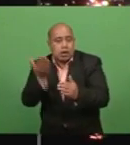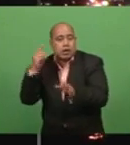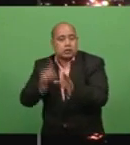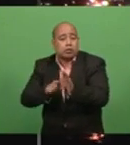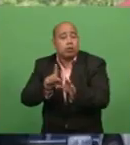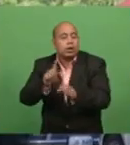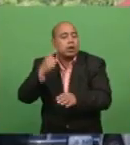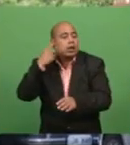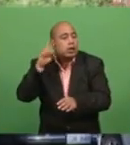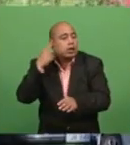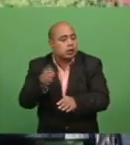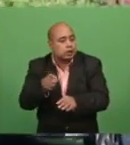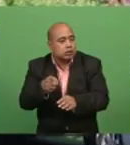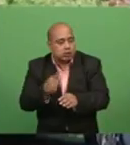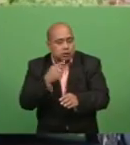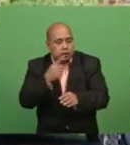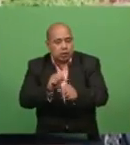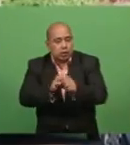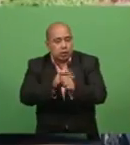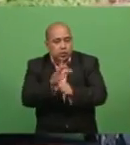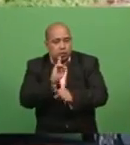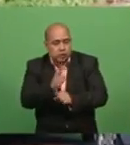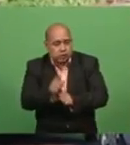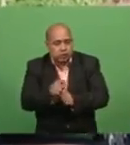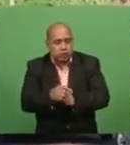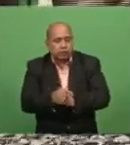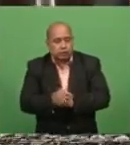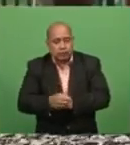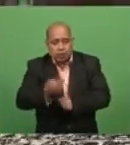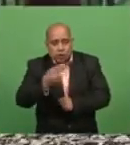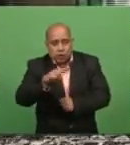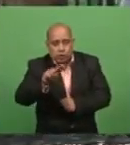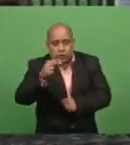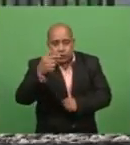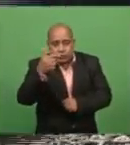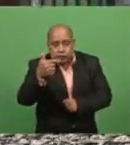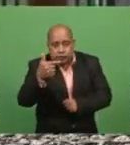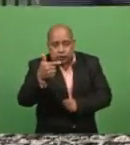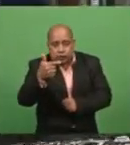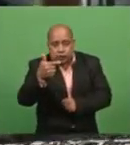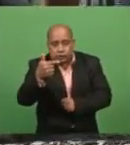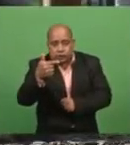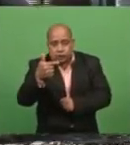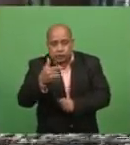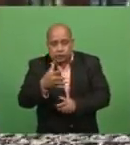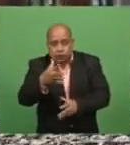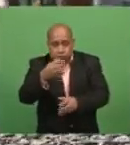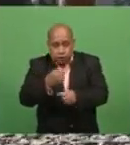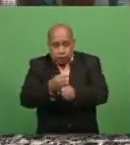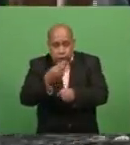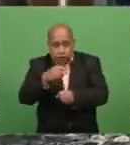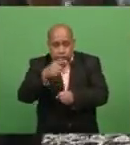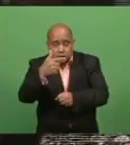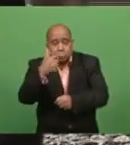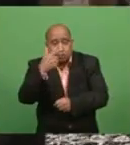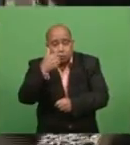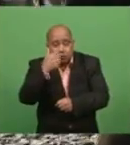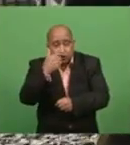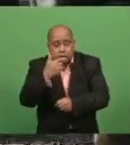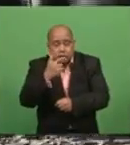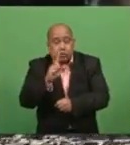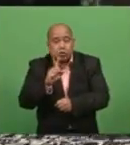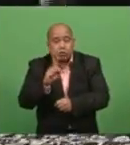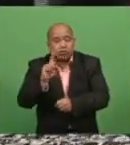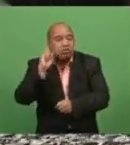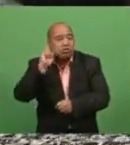restrictions. Commissioner of Police Brigadier General Sipi Veningilio says a total of 37 people were arrested for alleged breaches